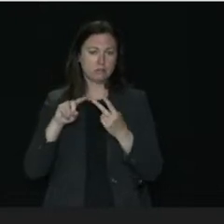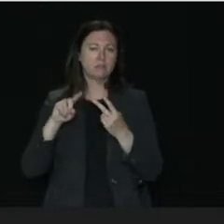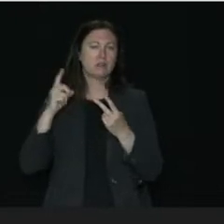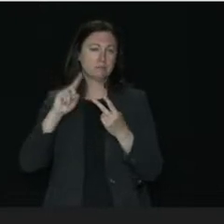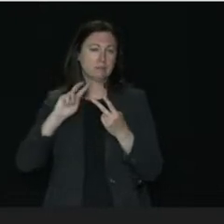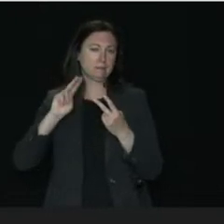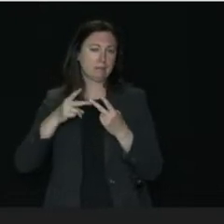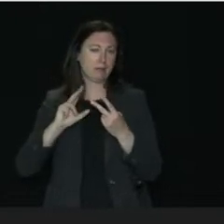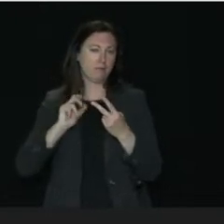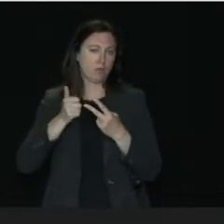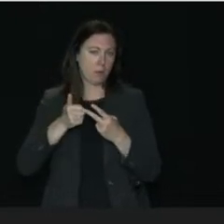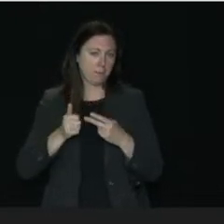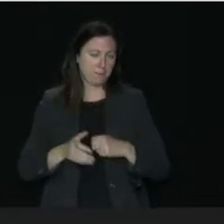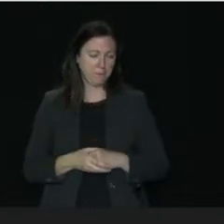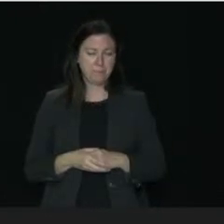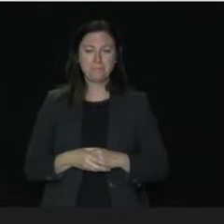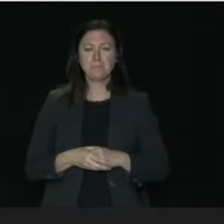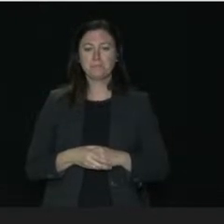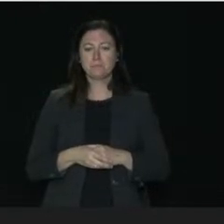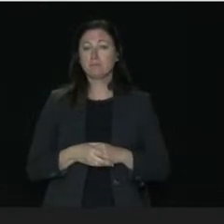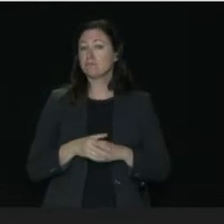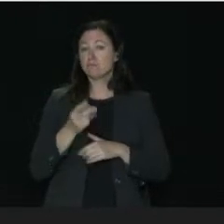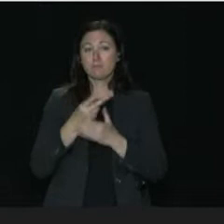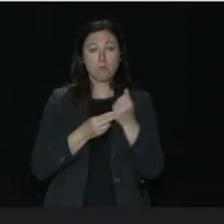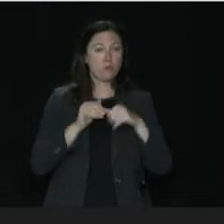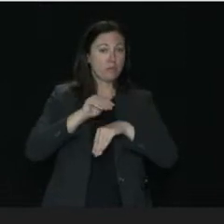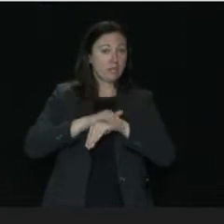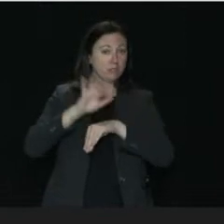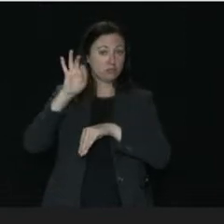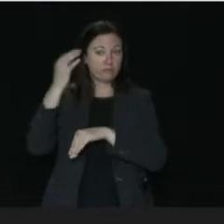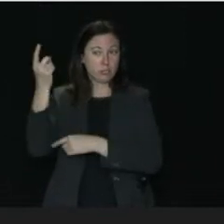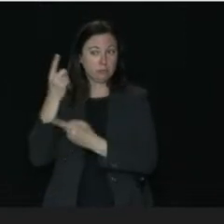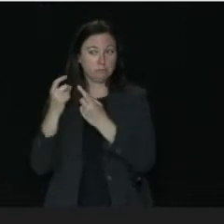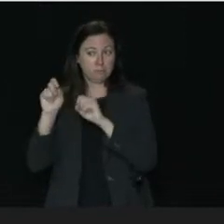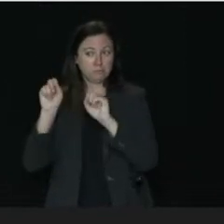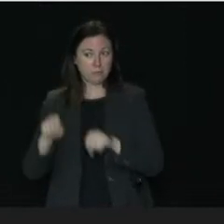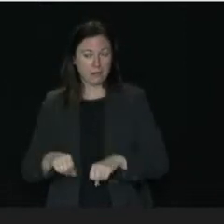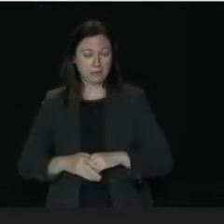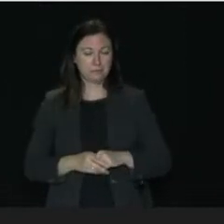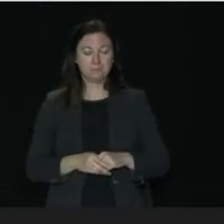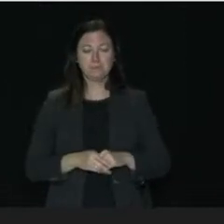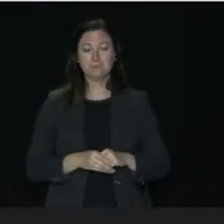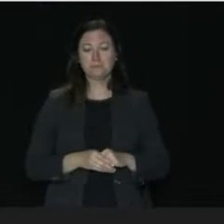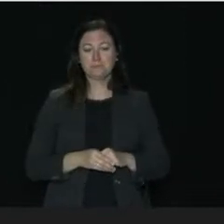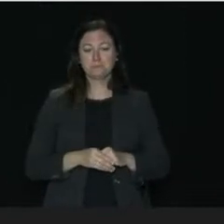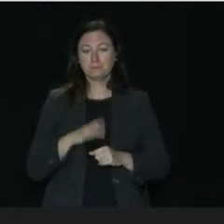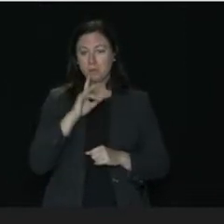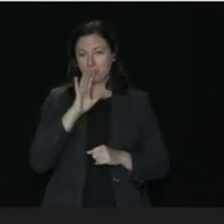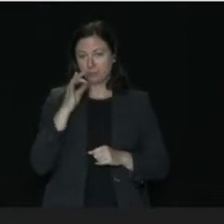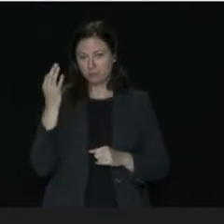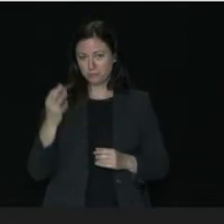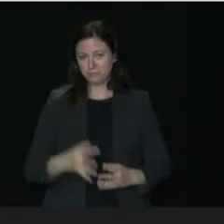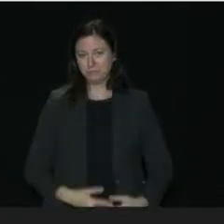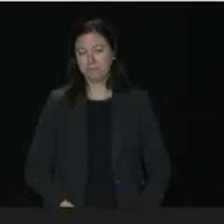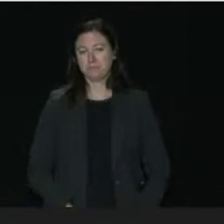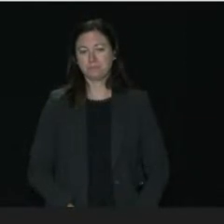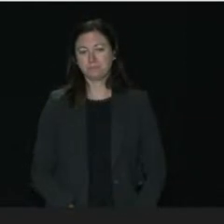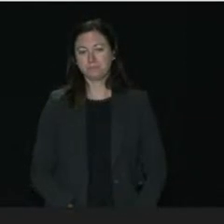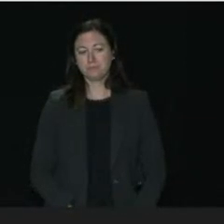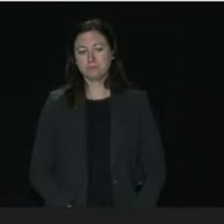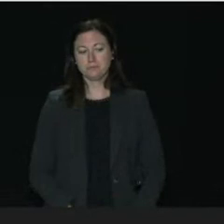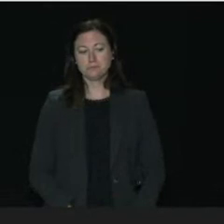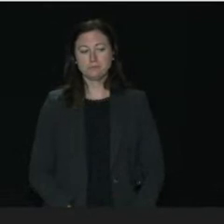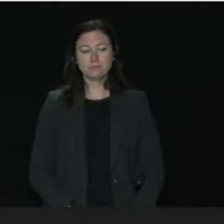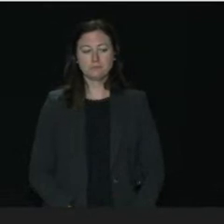one follow-up. We'll be taking questions in both official languages. Nous allons maintenant prendre des questions. Nous vous demandons de vous limiter à une question et